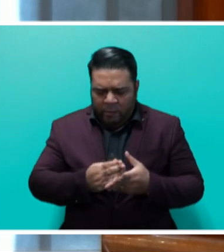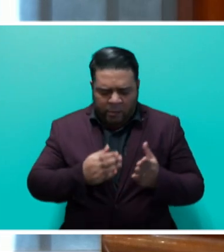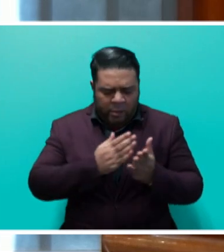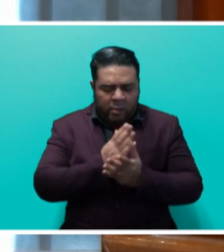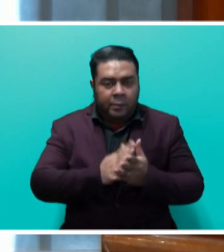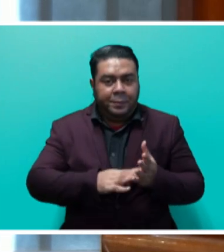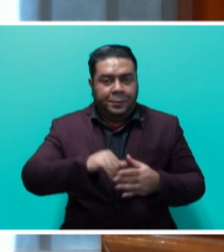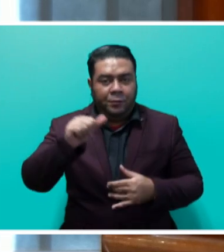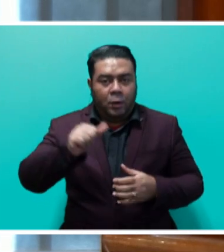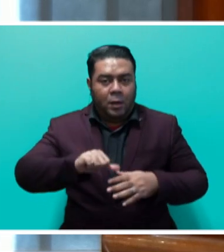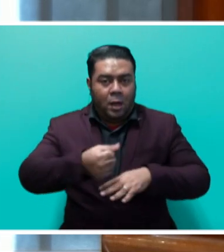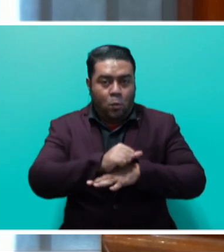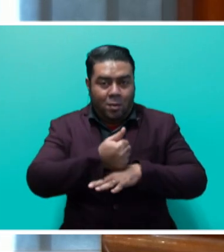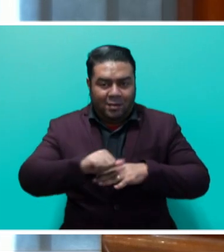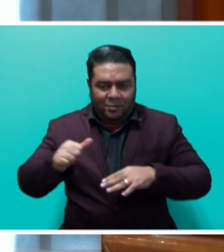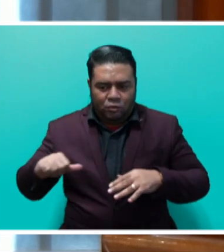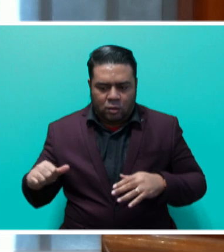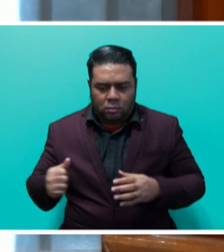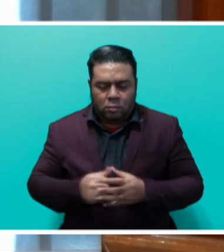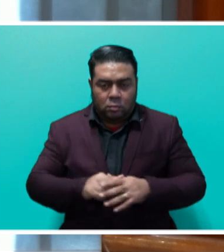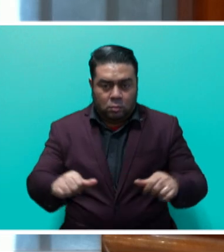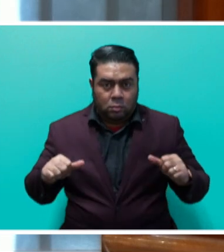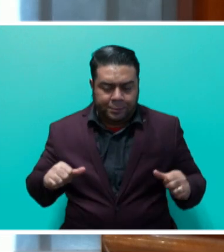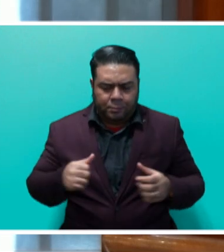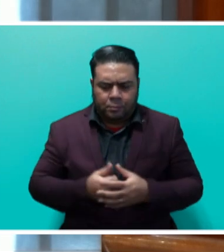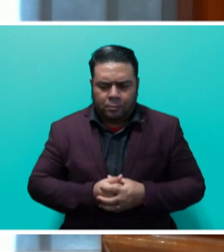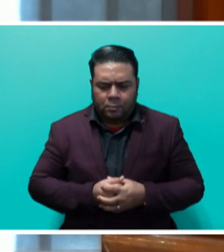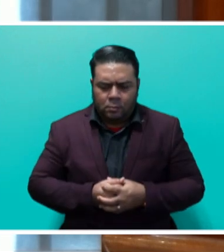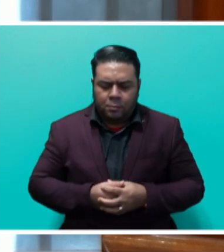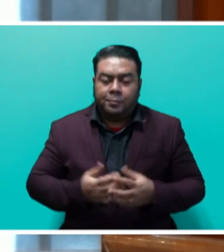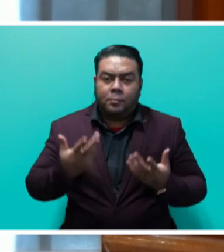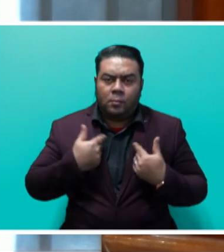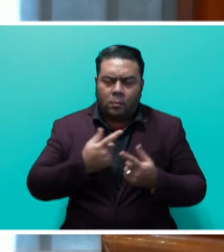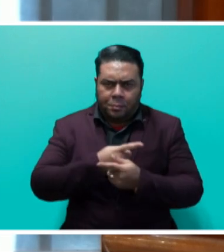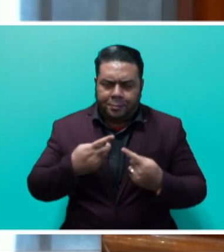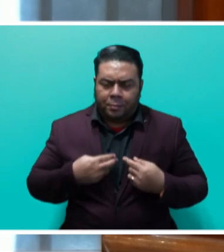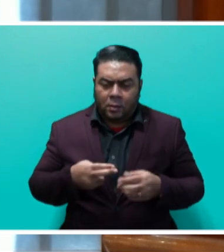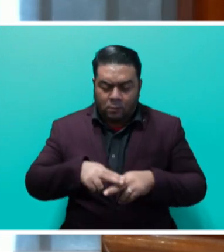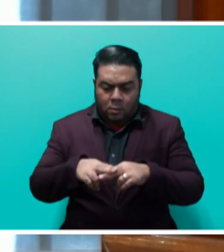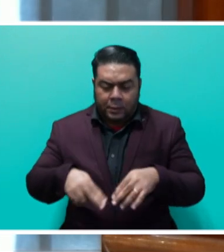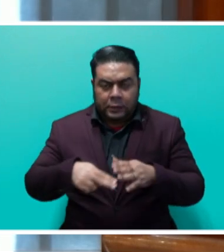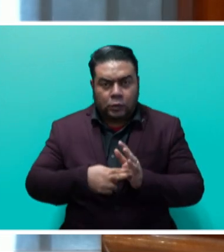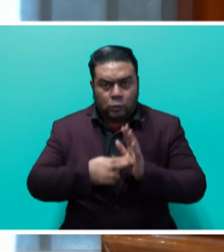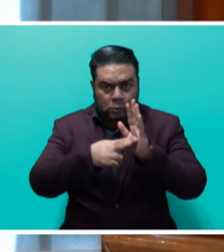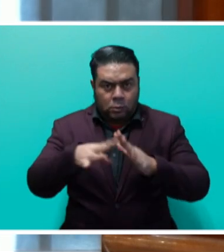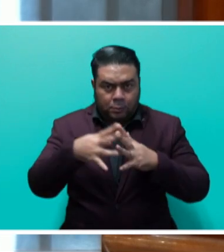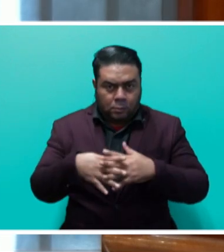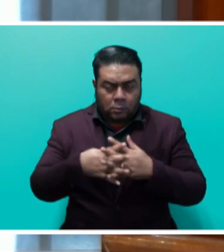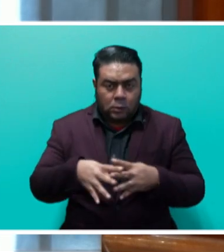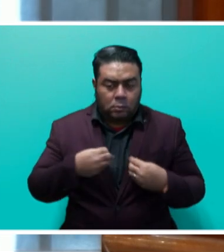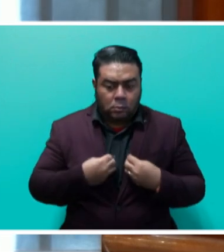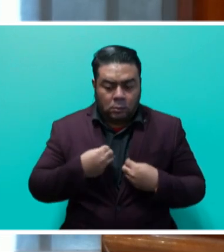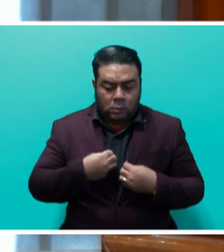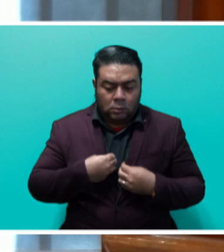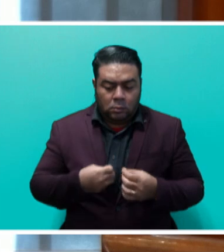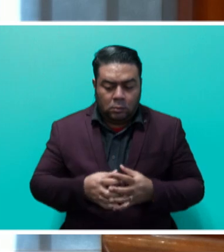well. Recently, I led a delegation to the inaugural Fiji North America Business Mission, which was